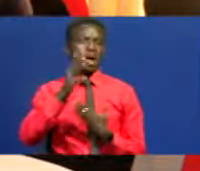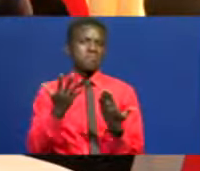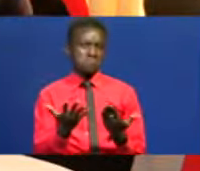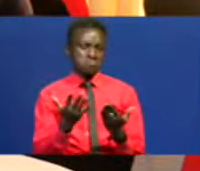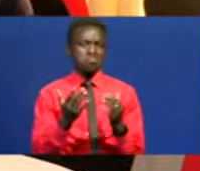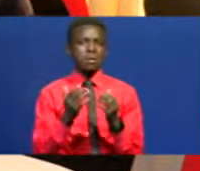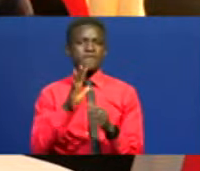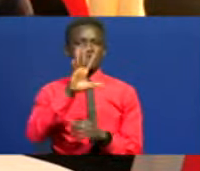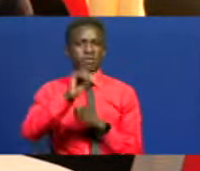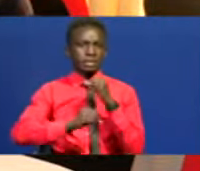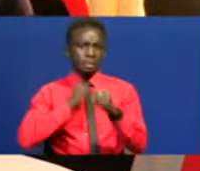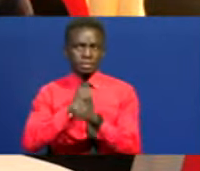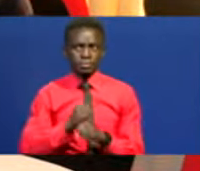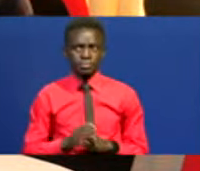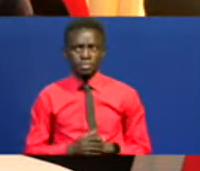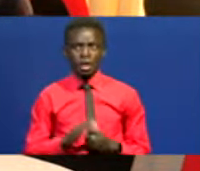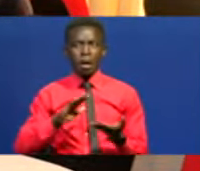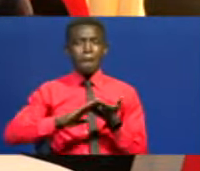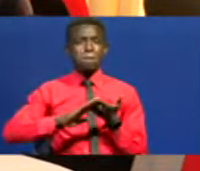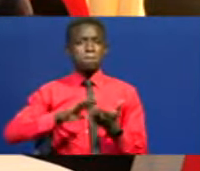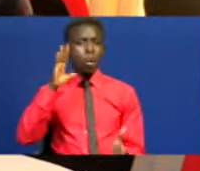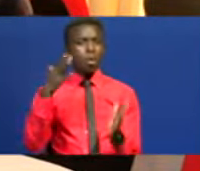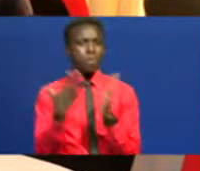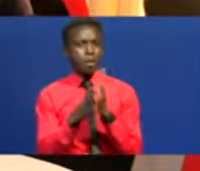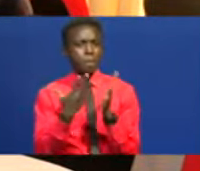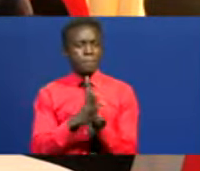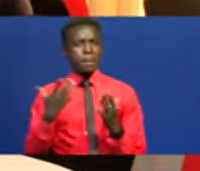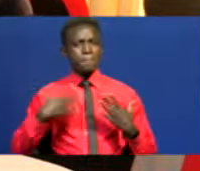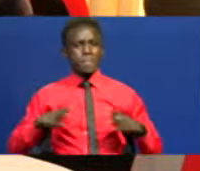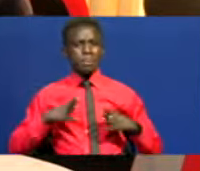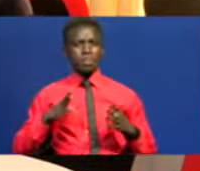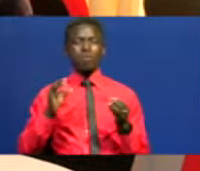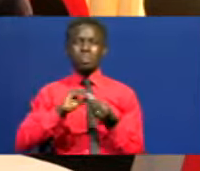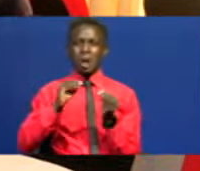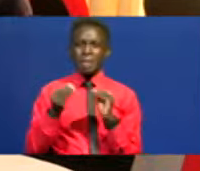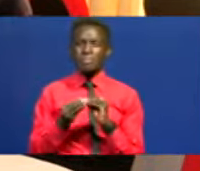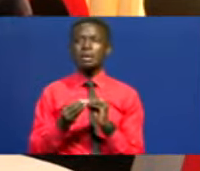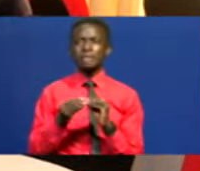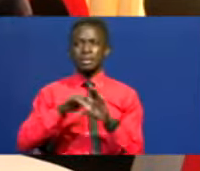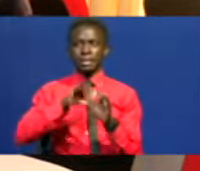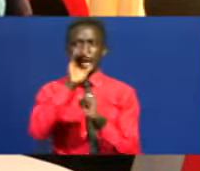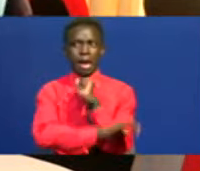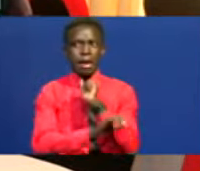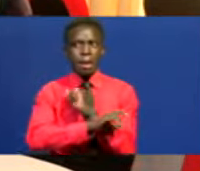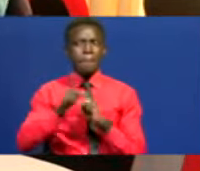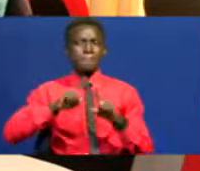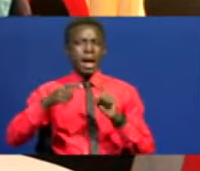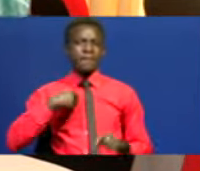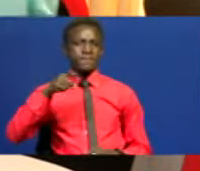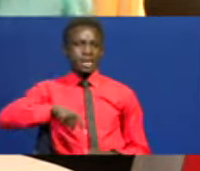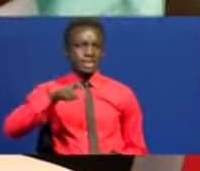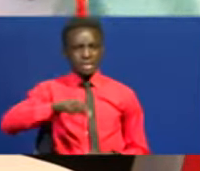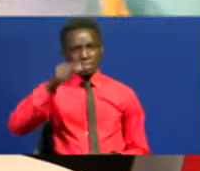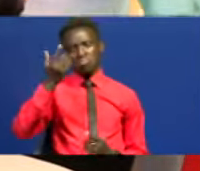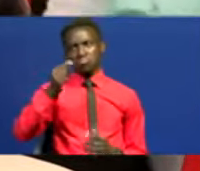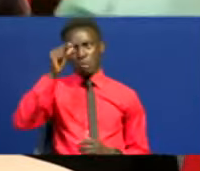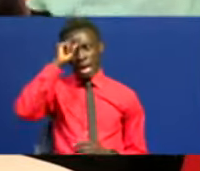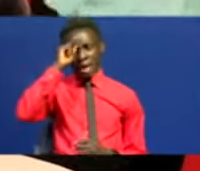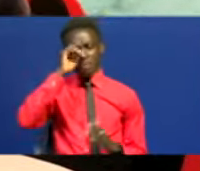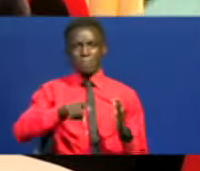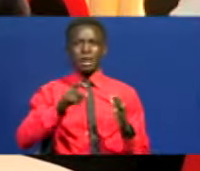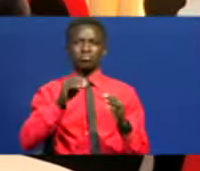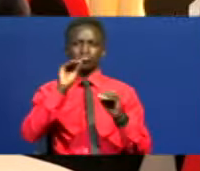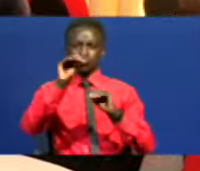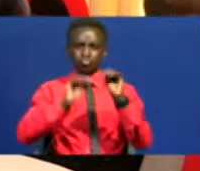major population issues of concerns in the country, there is need for the government to put measures in place to absorb the rising number of